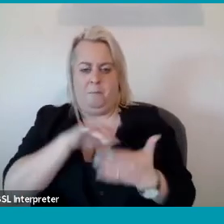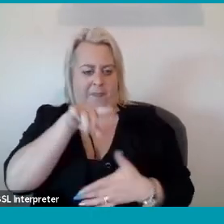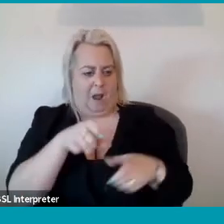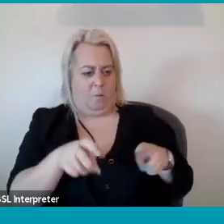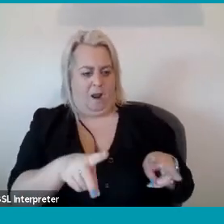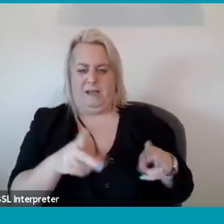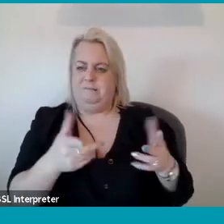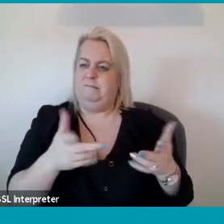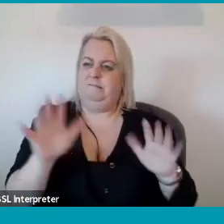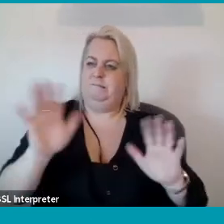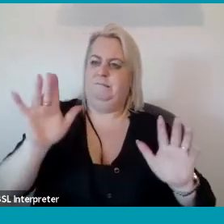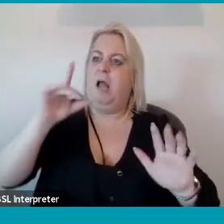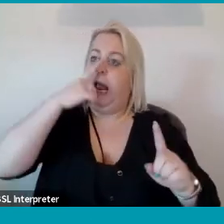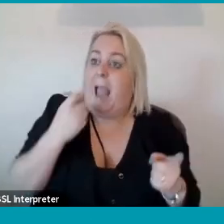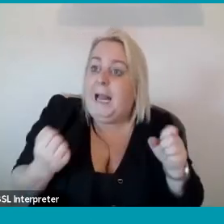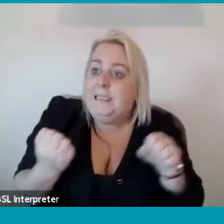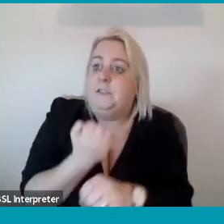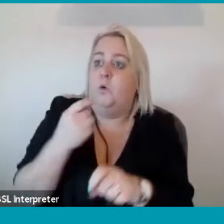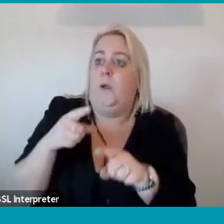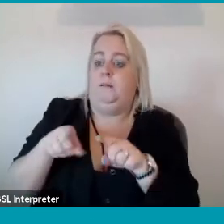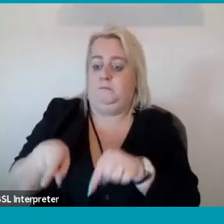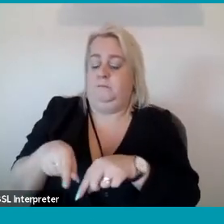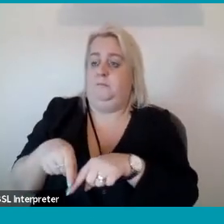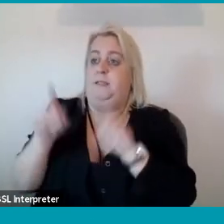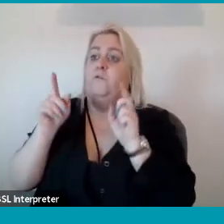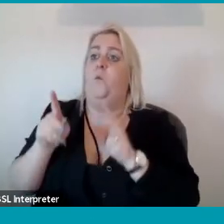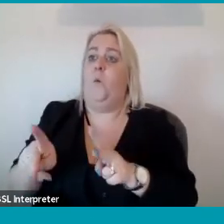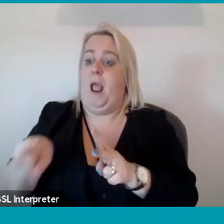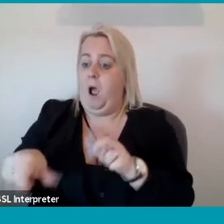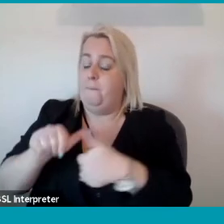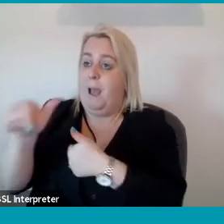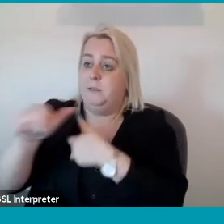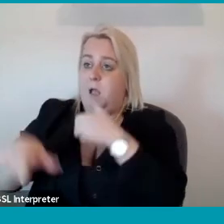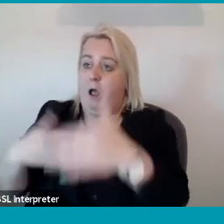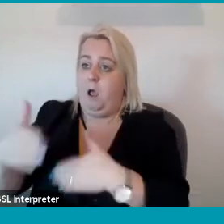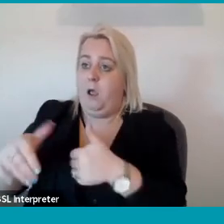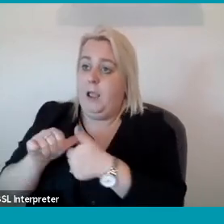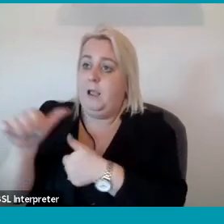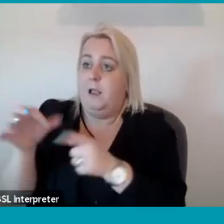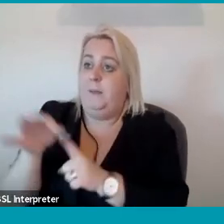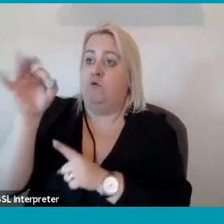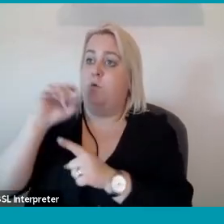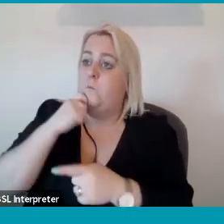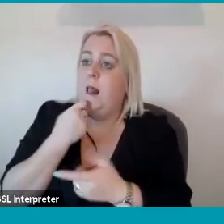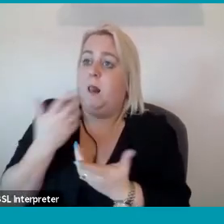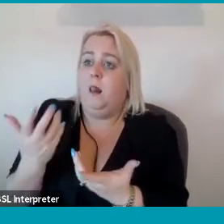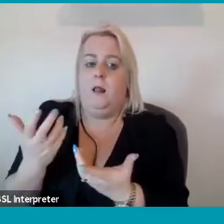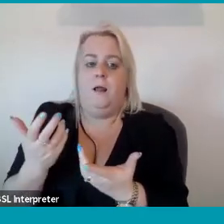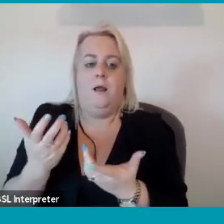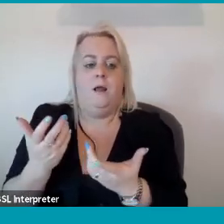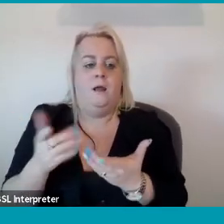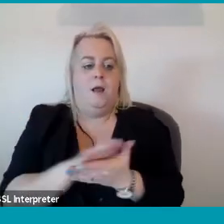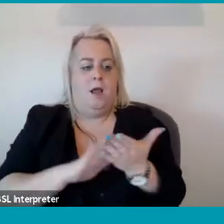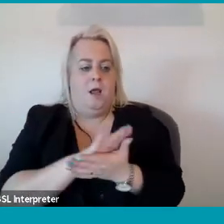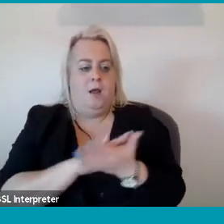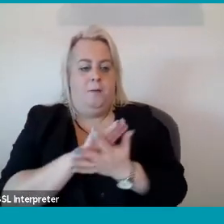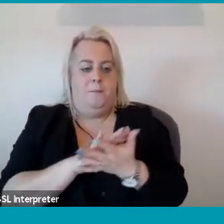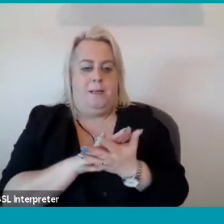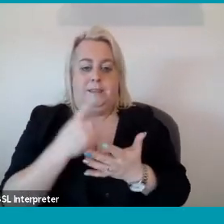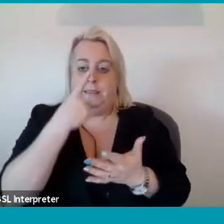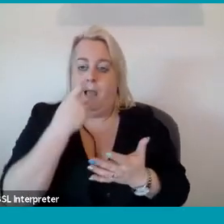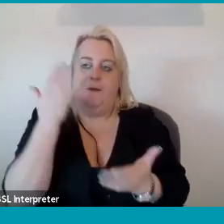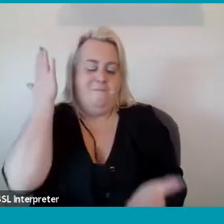might be something that none of us have ever thought of. So challenging that status quo can be really, really beneficial